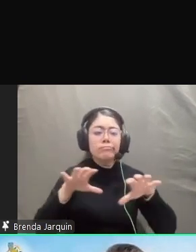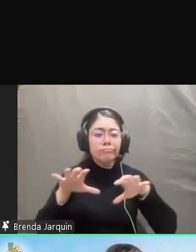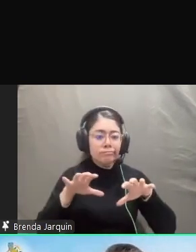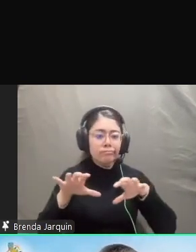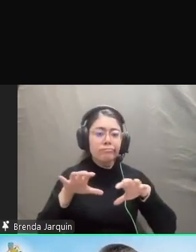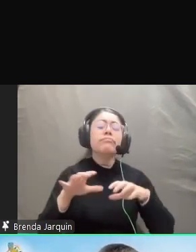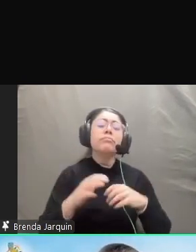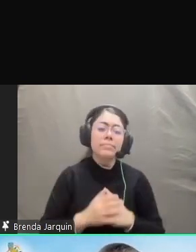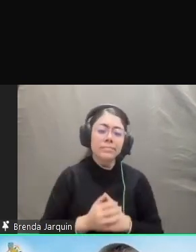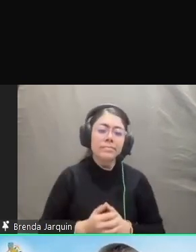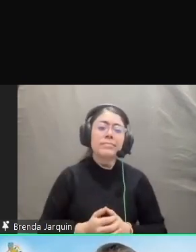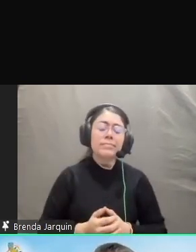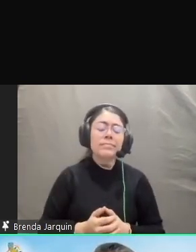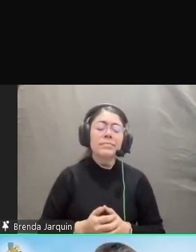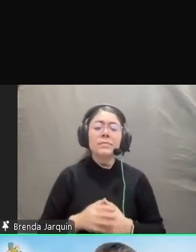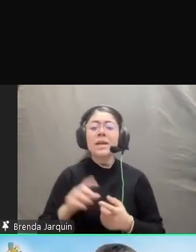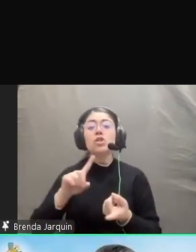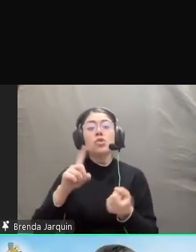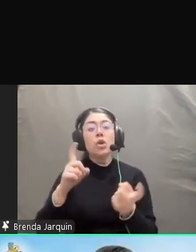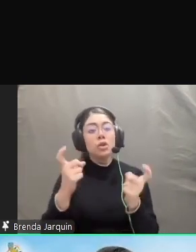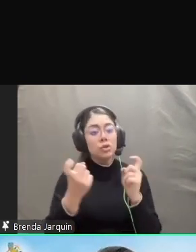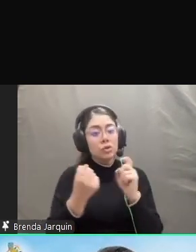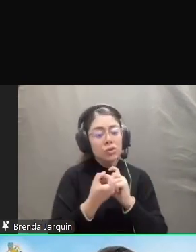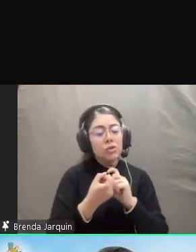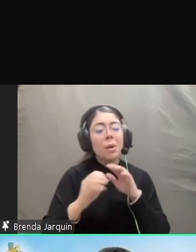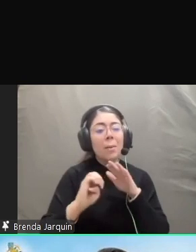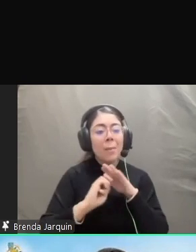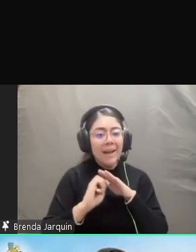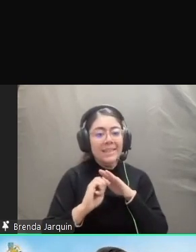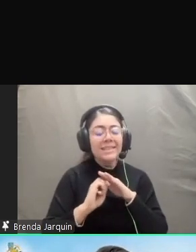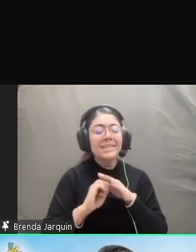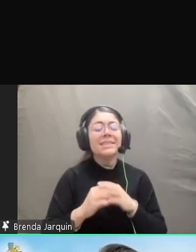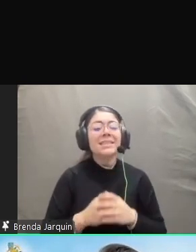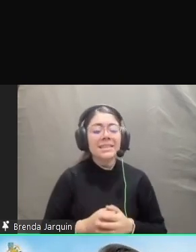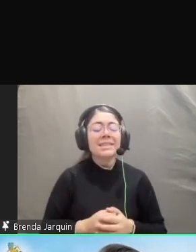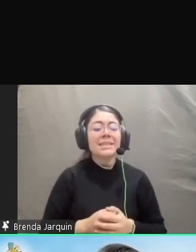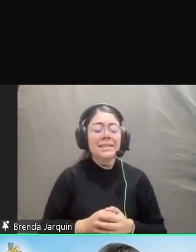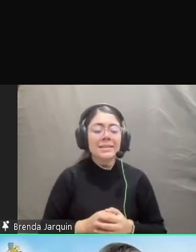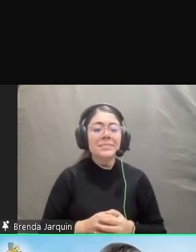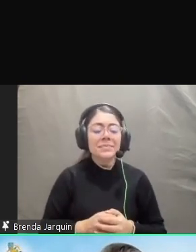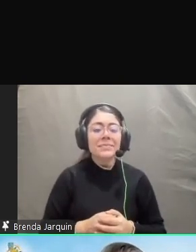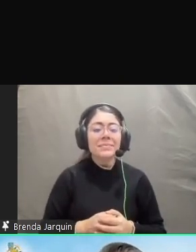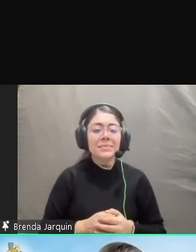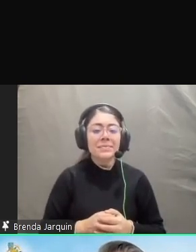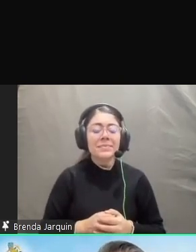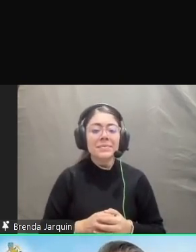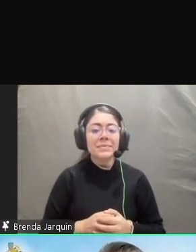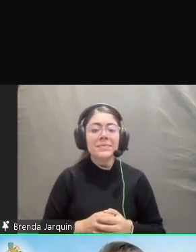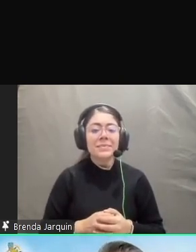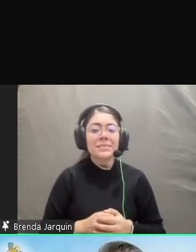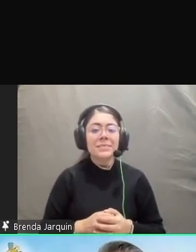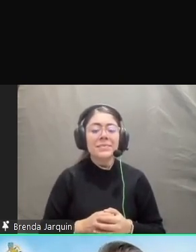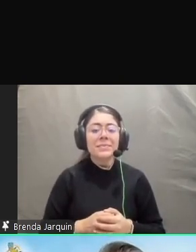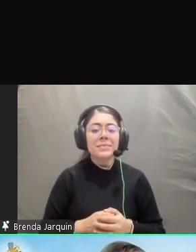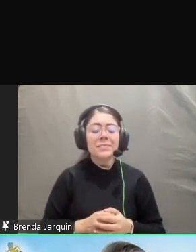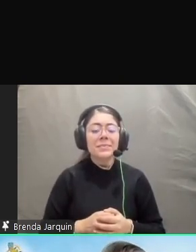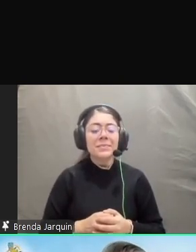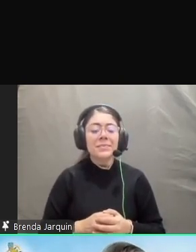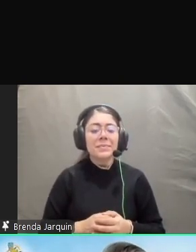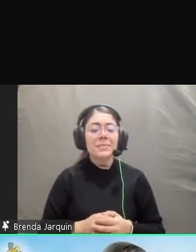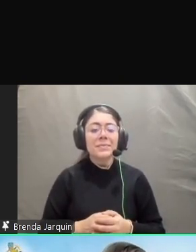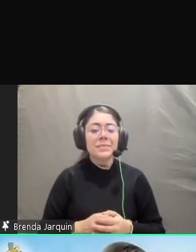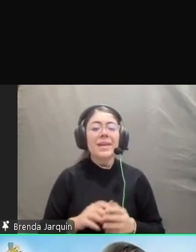So we want to make sure to present all of the resources so that you know how to find them when you determine how to utilize